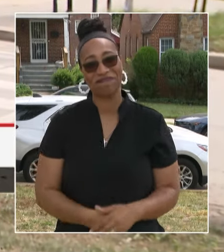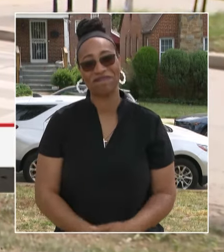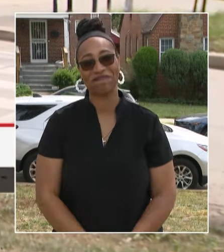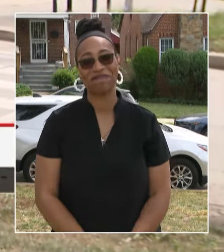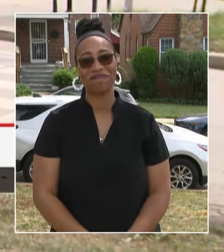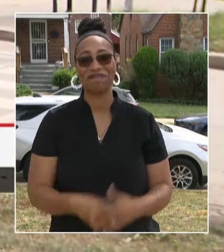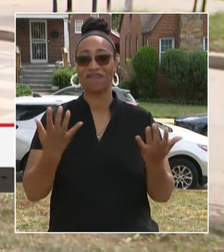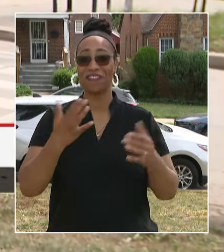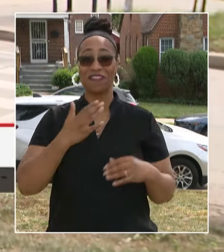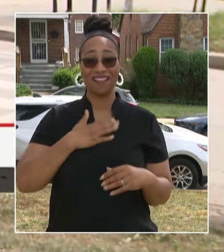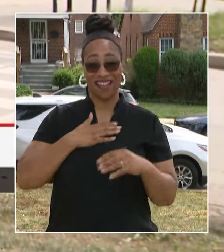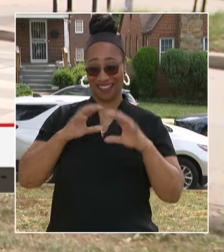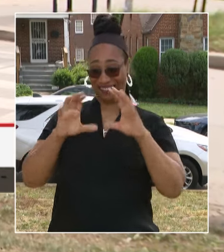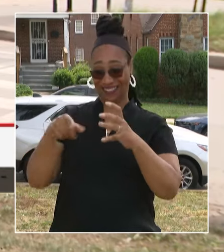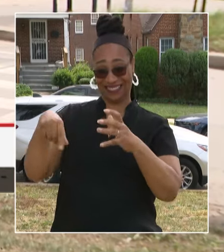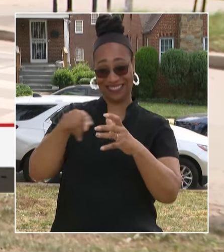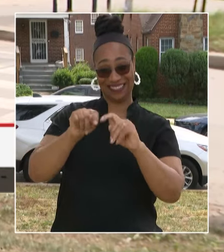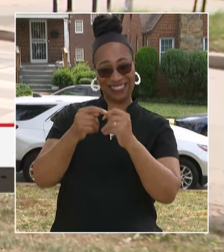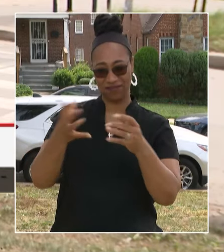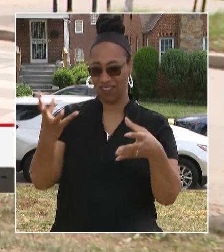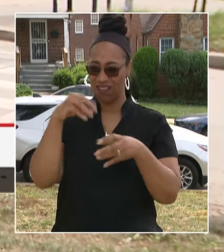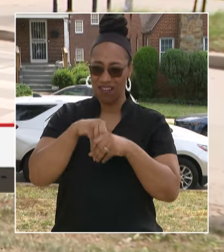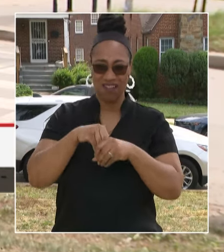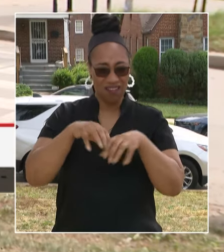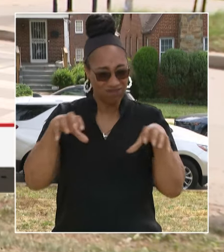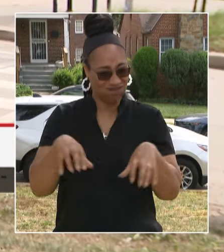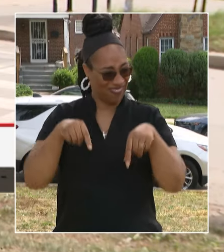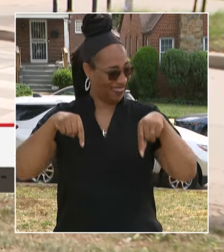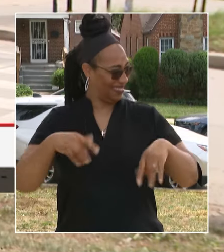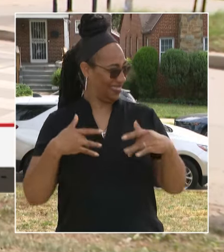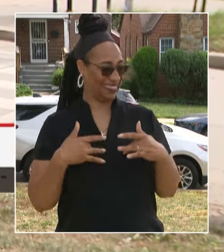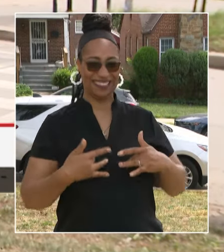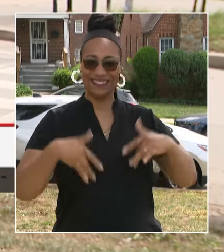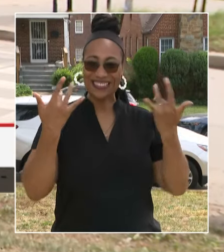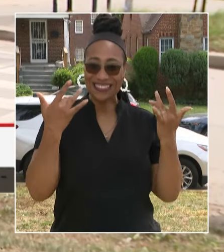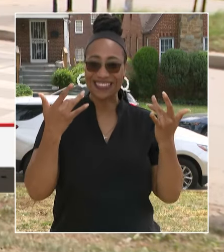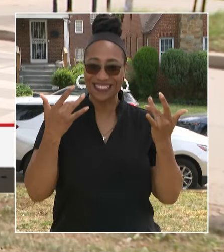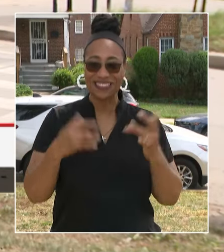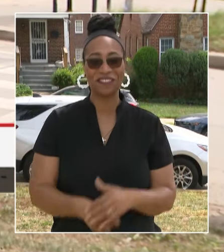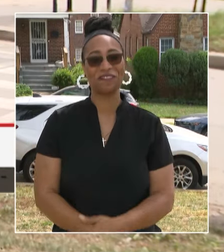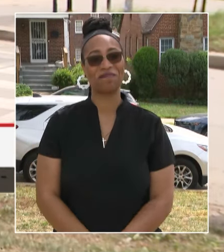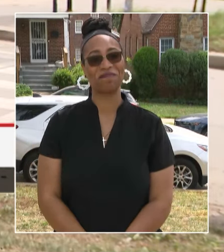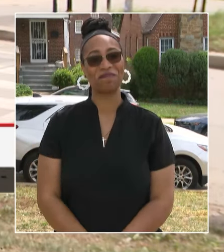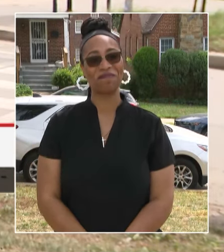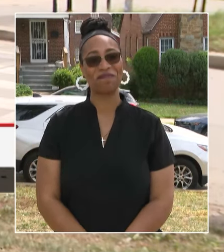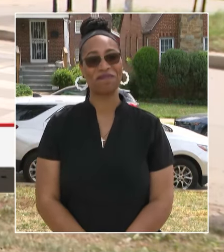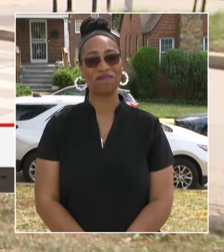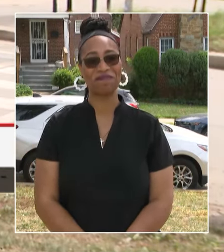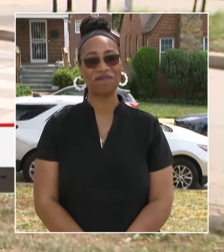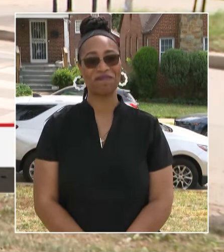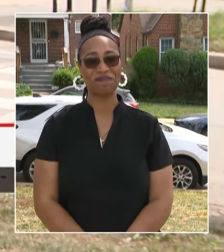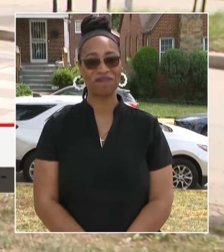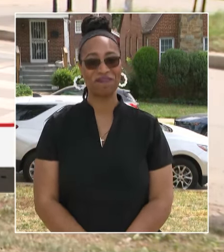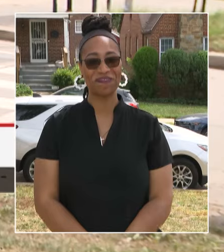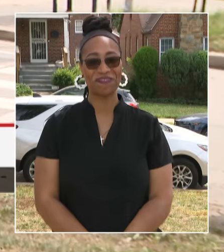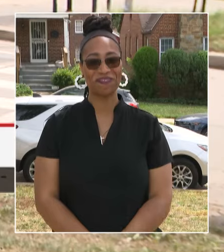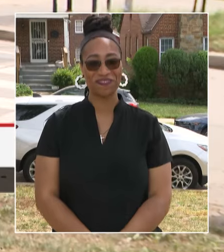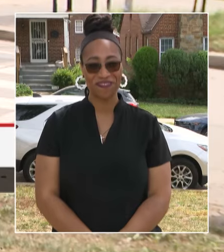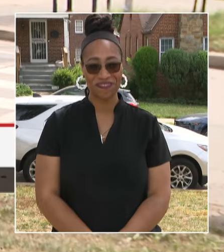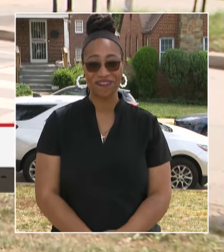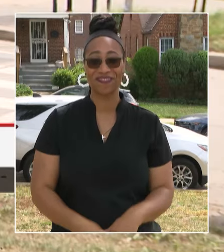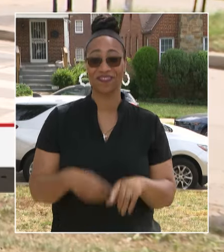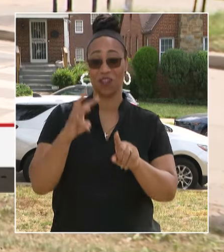together. And while we will not be joined by former Ward 5 council member, now at-large council member Kenyon McDuffie,